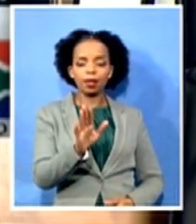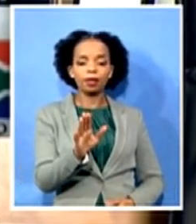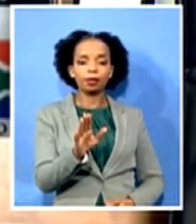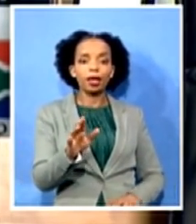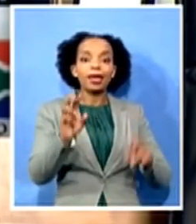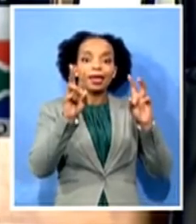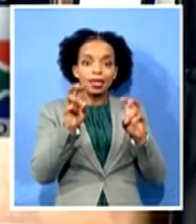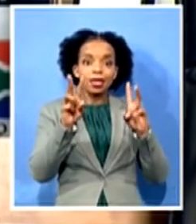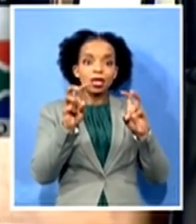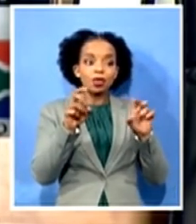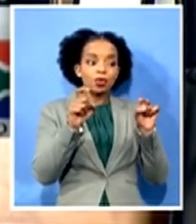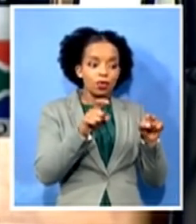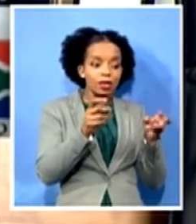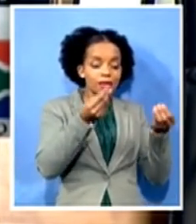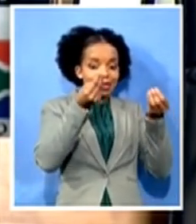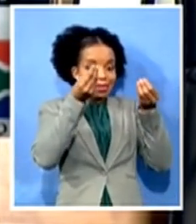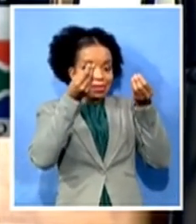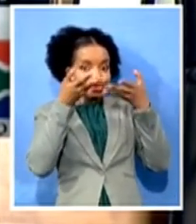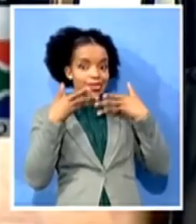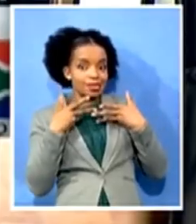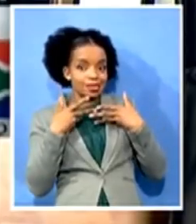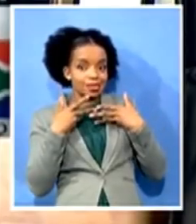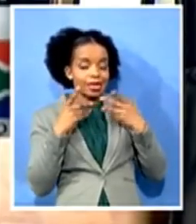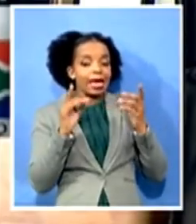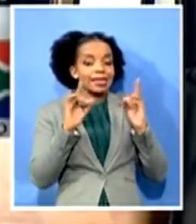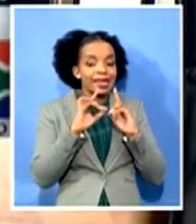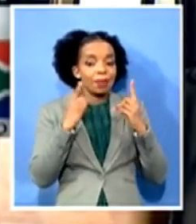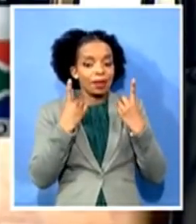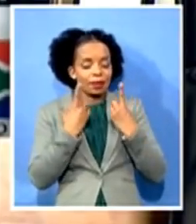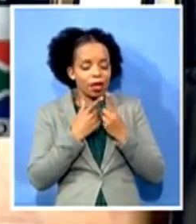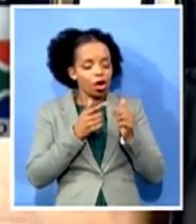the department has been following all these years a database